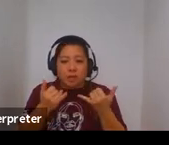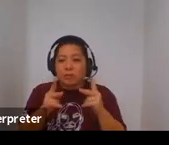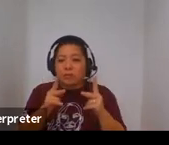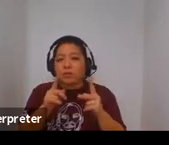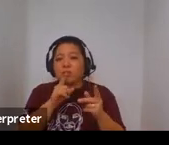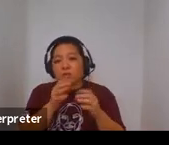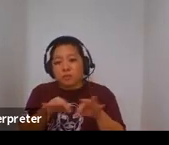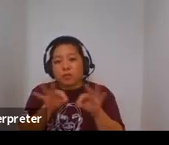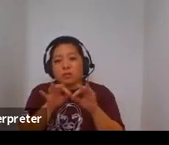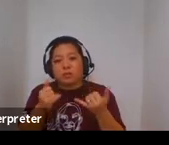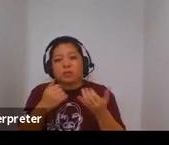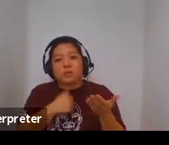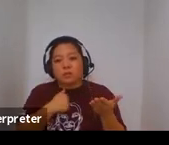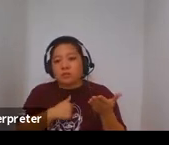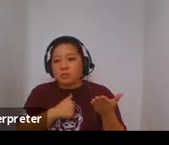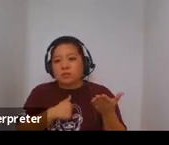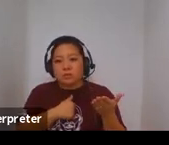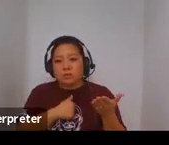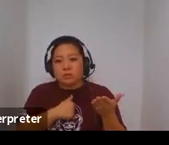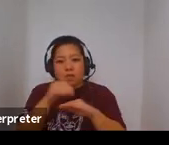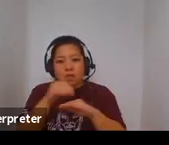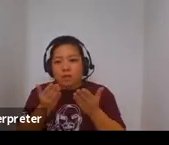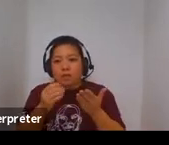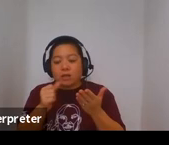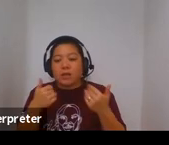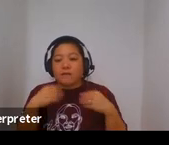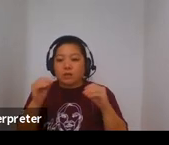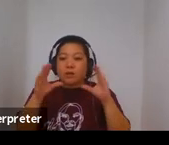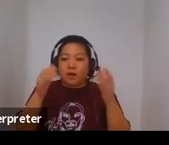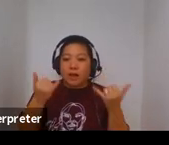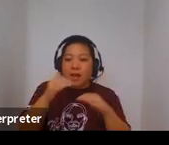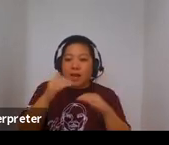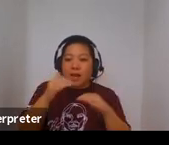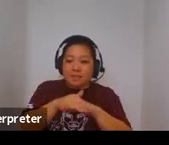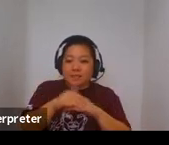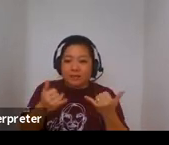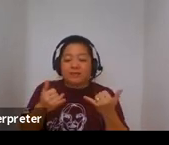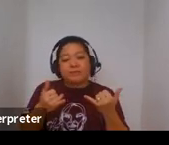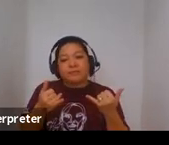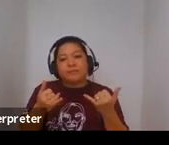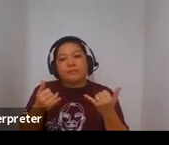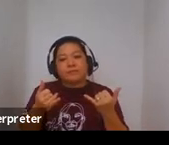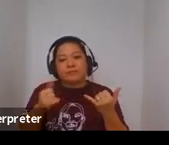really important. I'm sorry, it turned into night over here and I have to turn on some lights or not be able to see me.